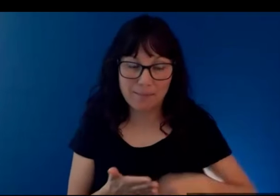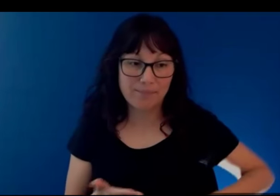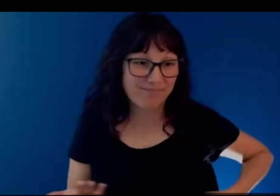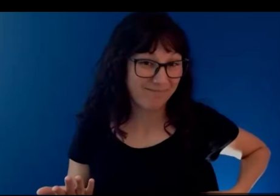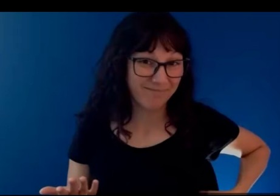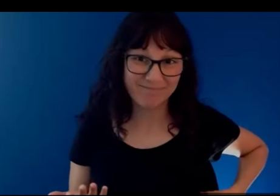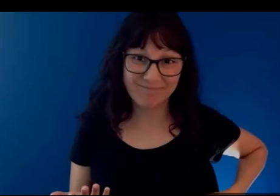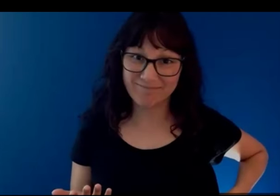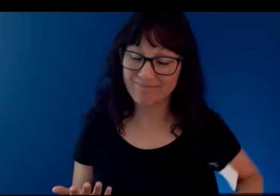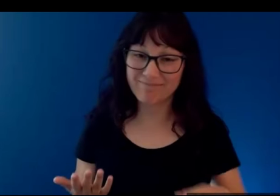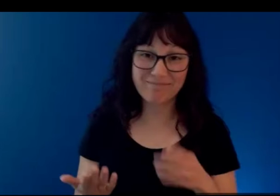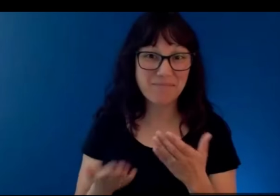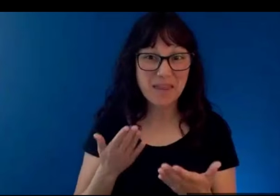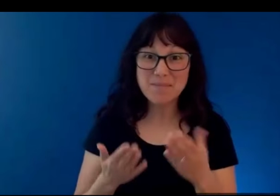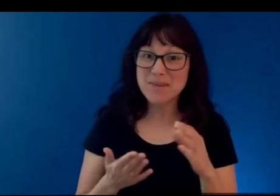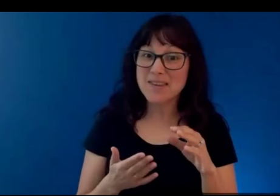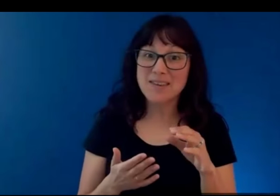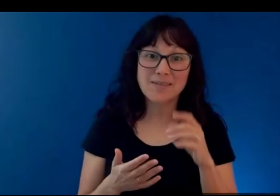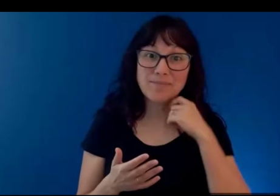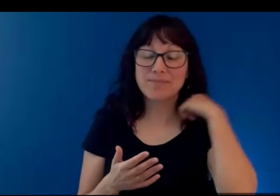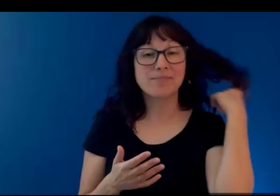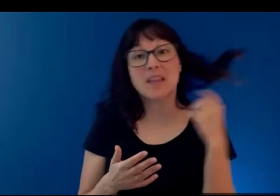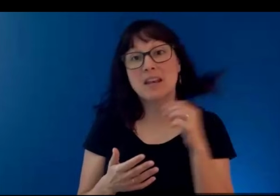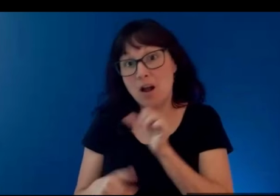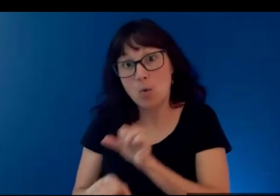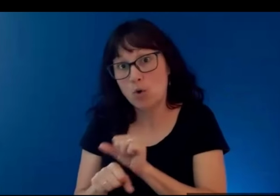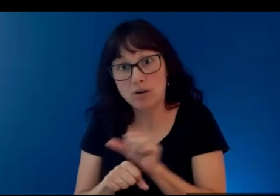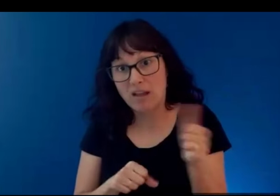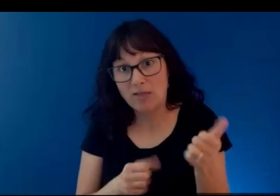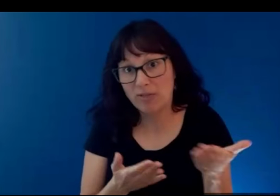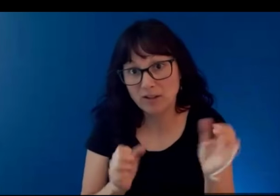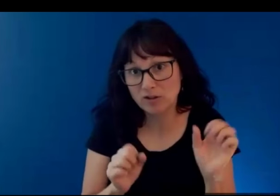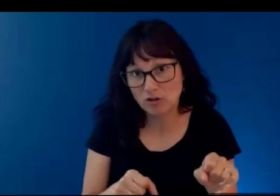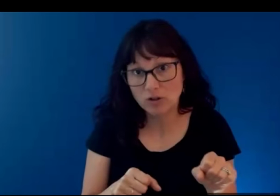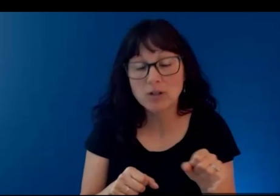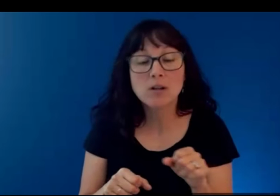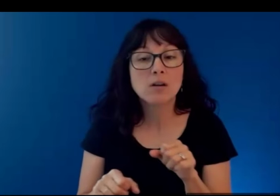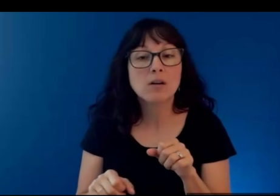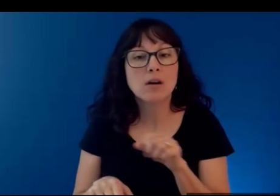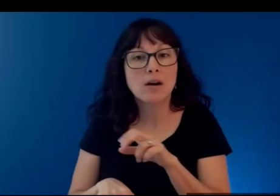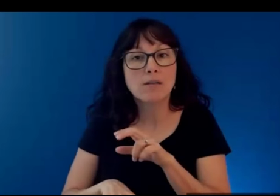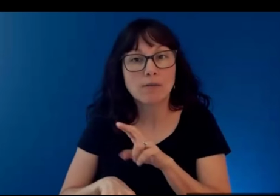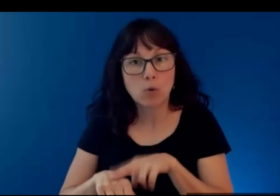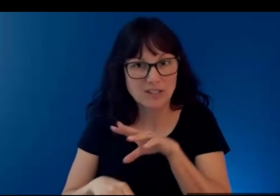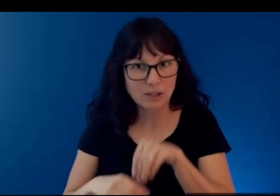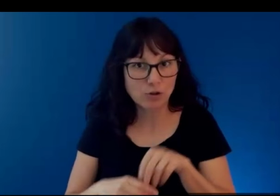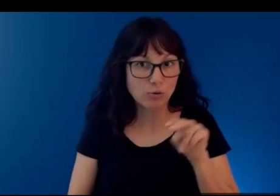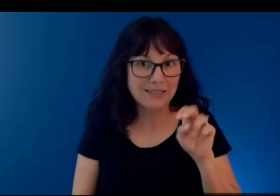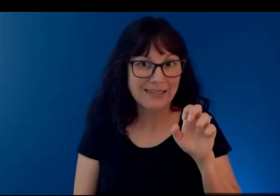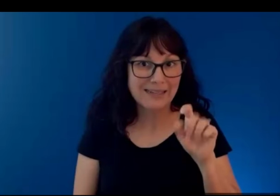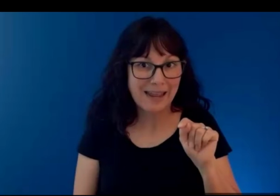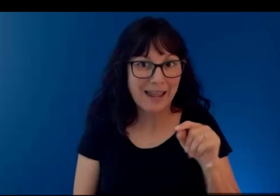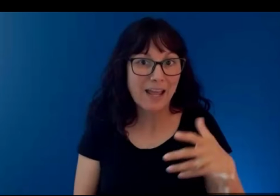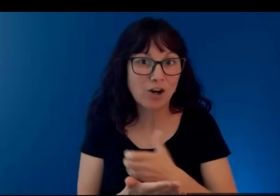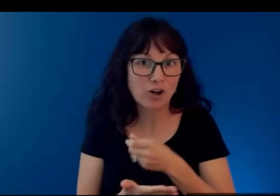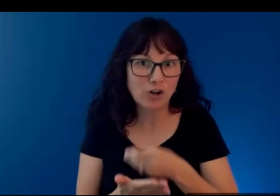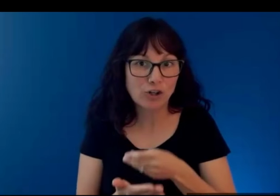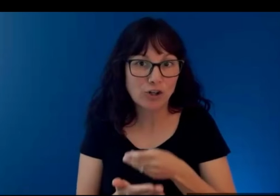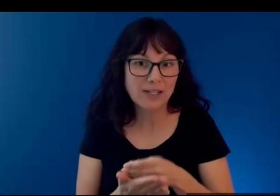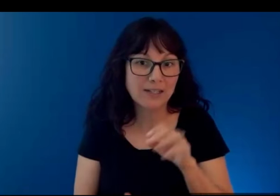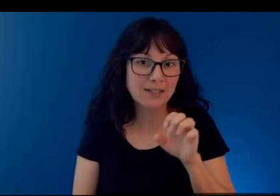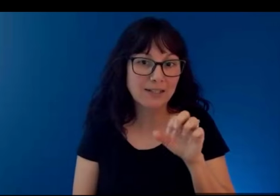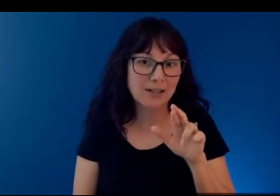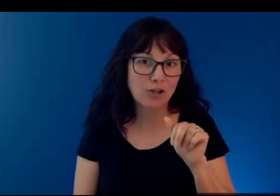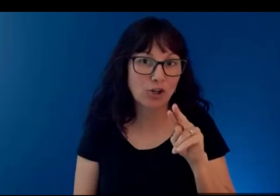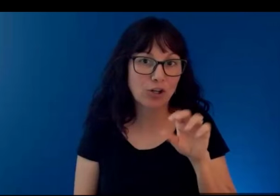it's income from other means other than work, and of course, it includes net earnings from self-employment